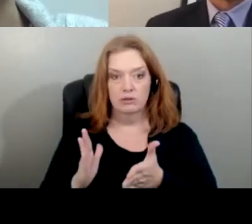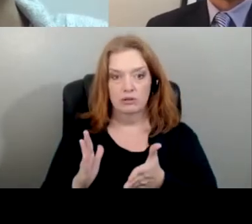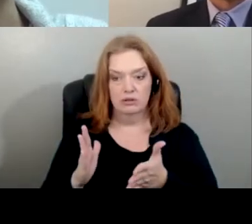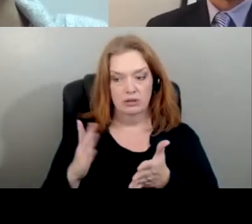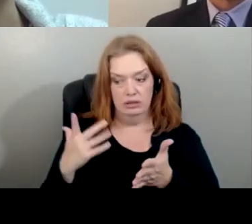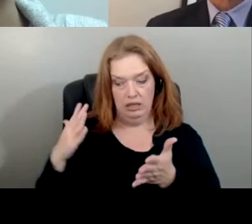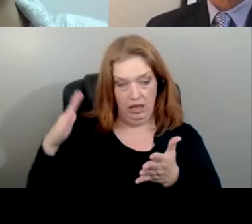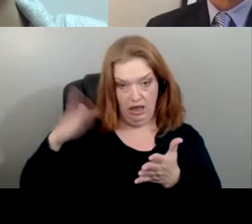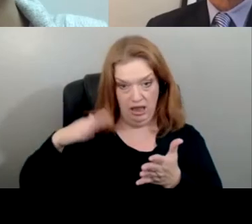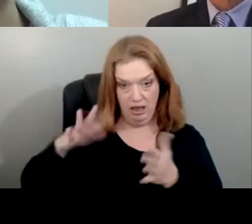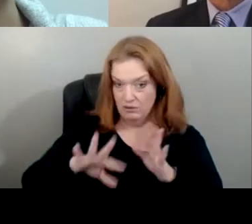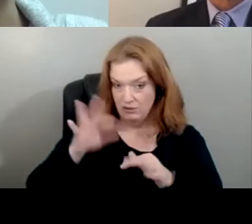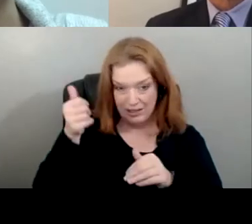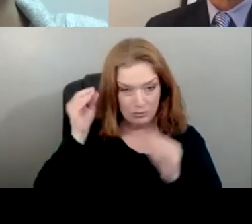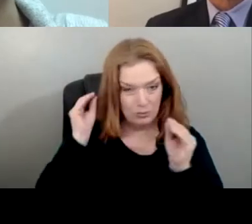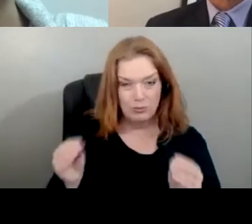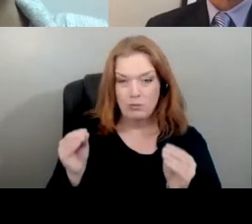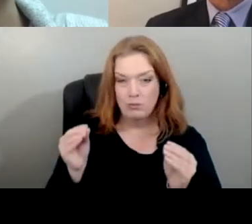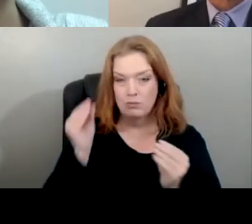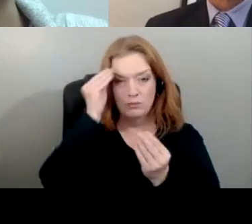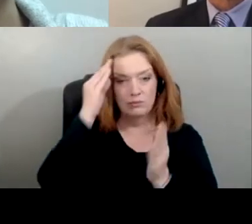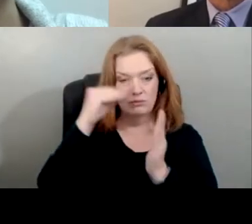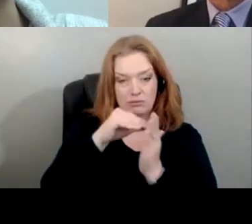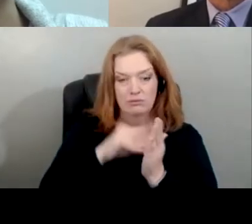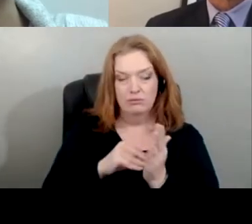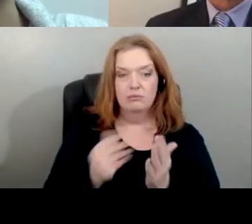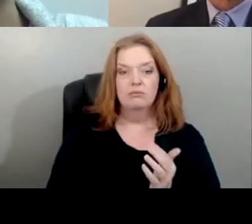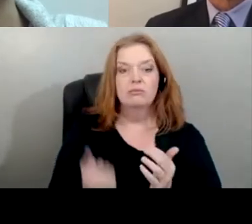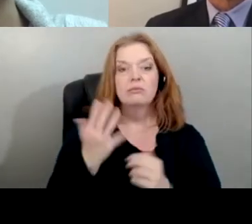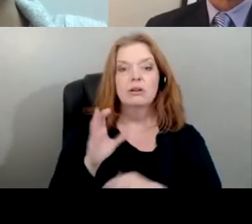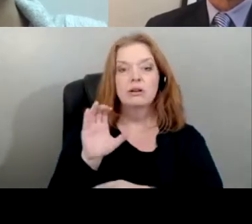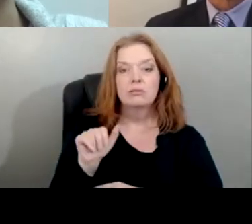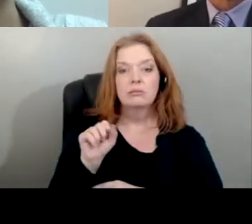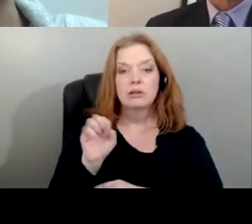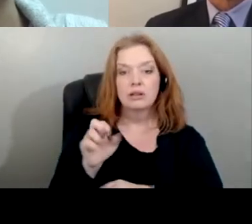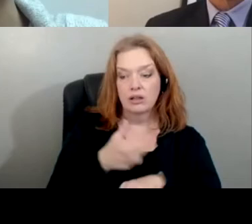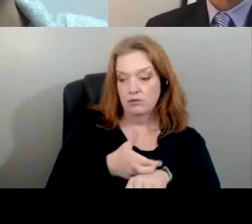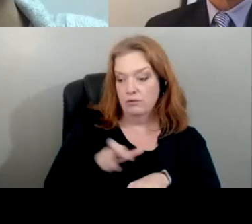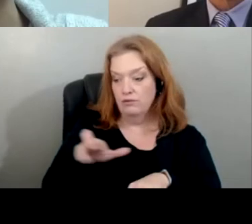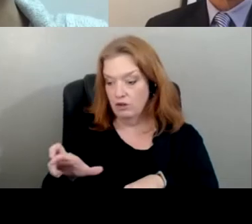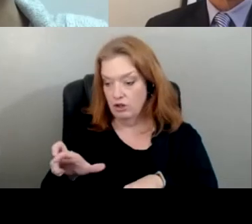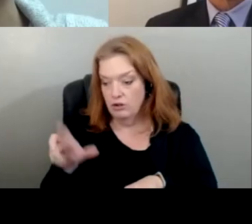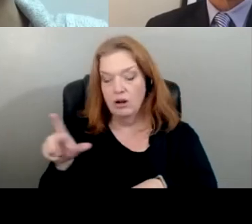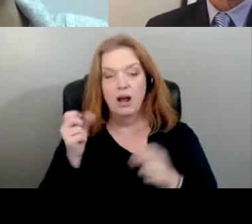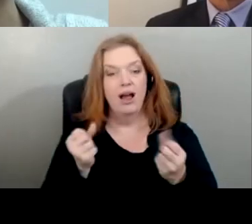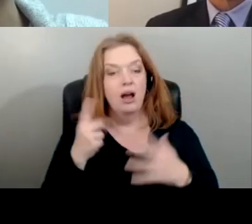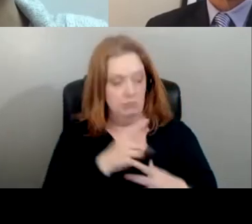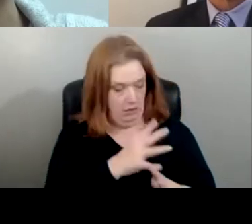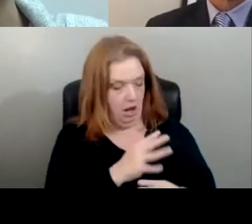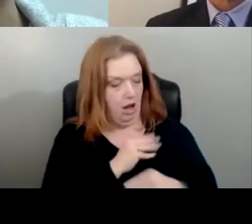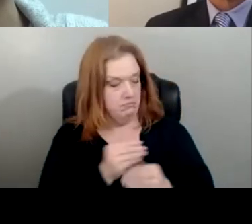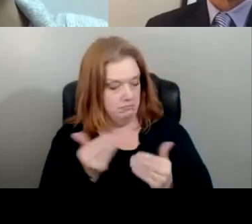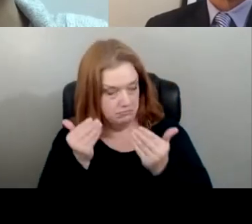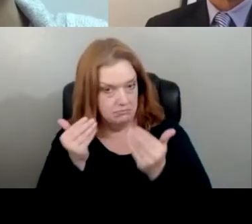able to find any data on the number of cases that are taken up by the state prosecutors